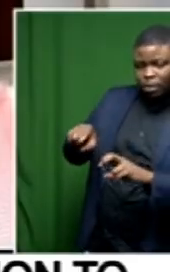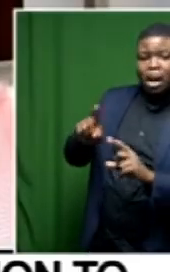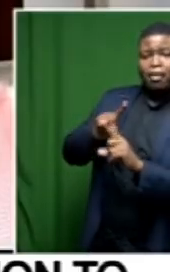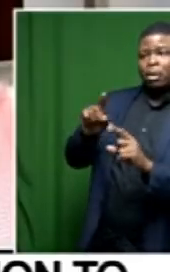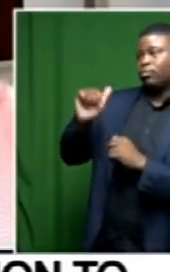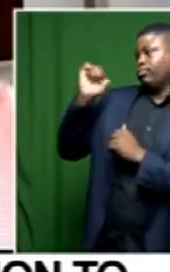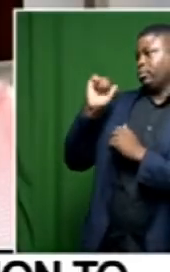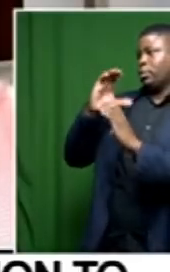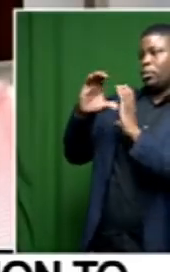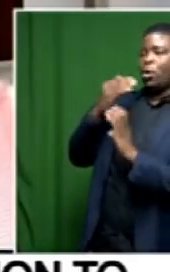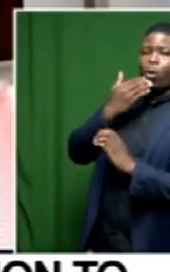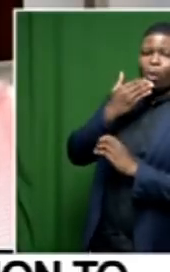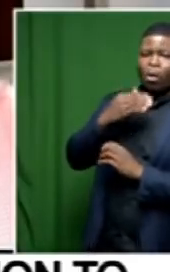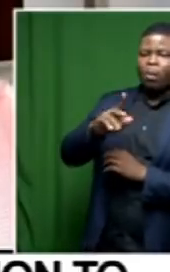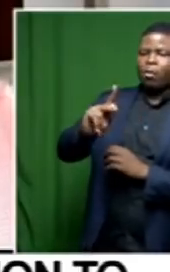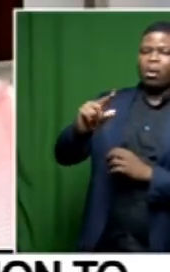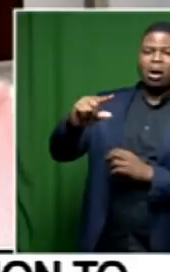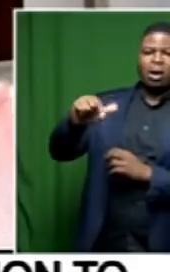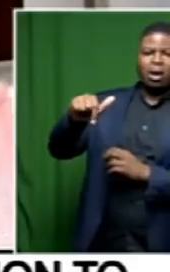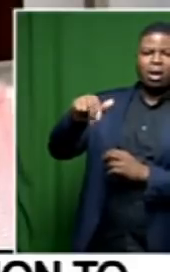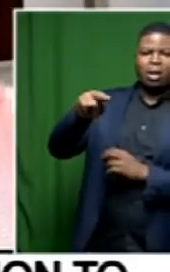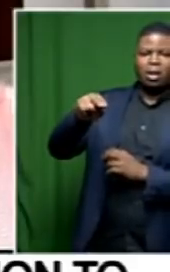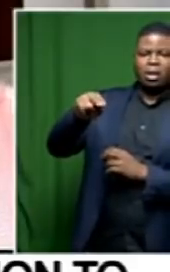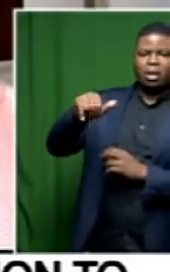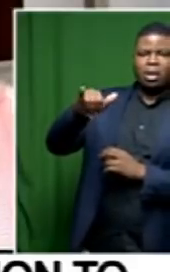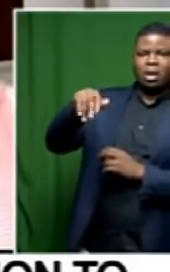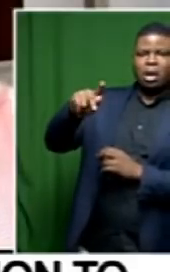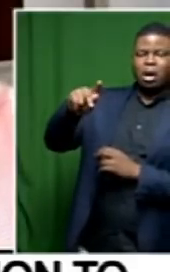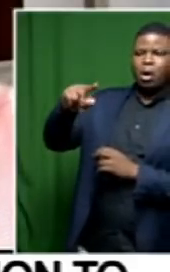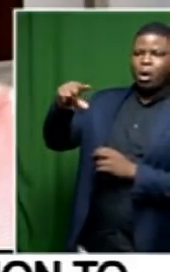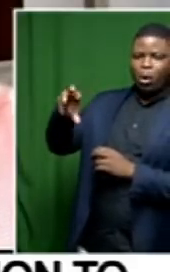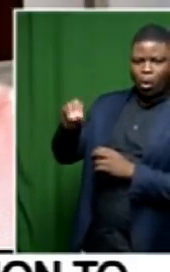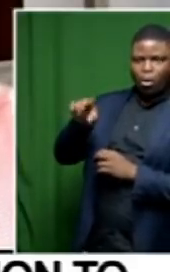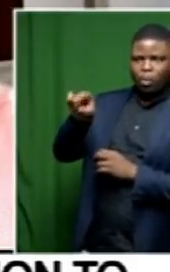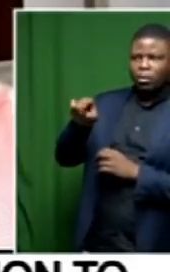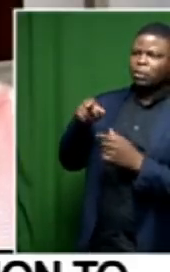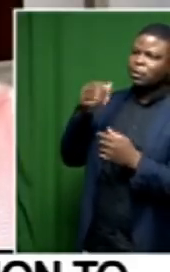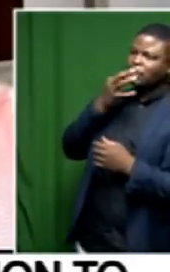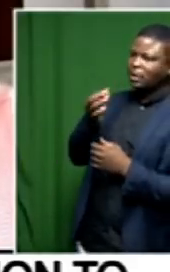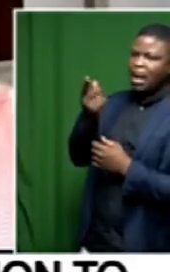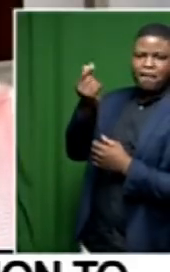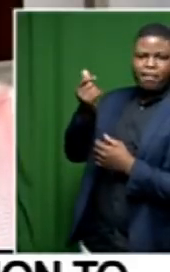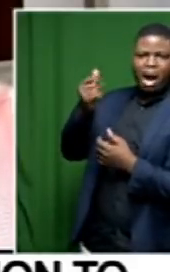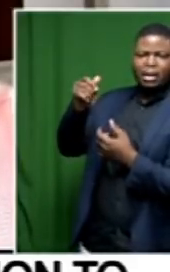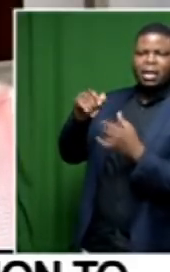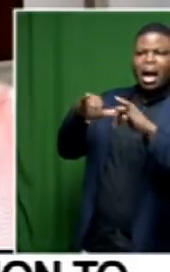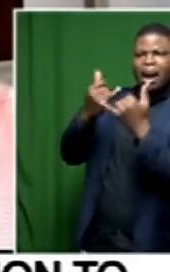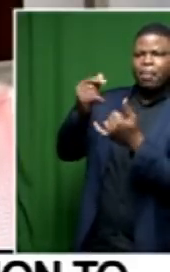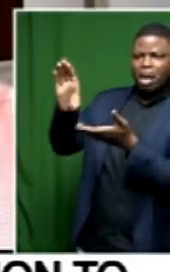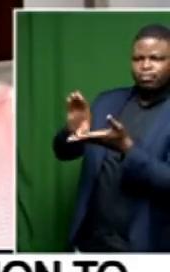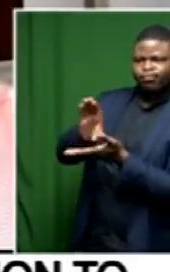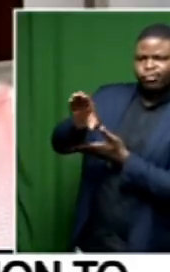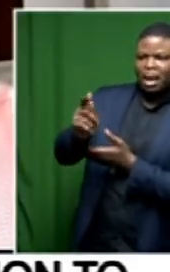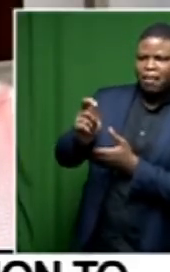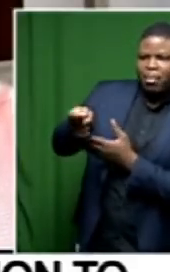to Kaiser Khanyago, who was very clear about the links, monies paid to certain companies and who